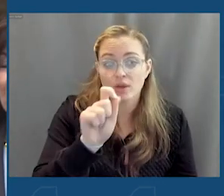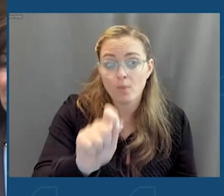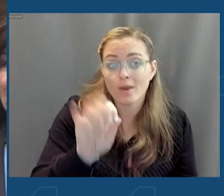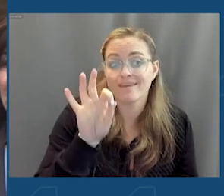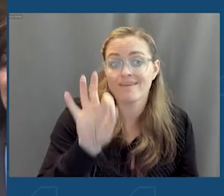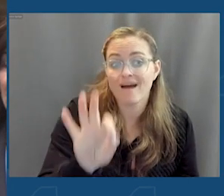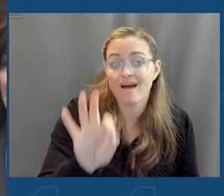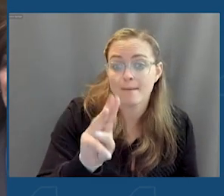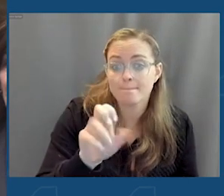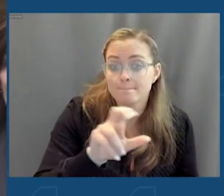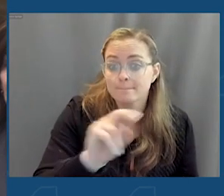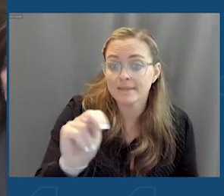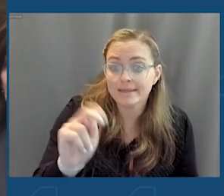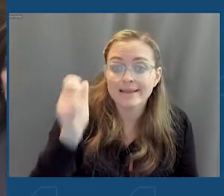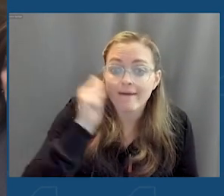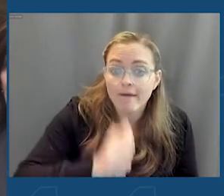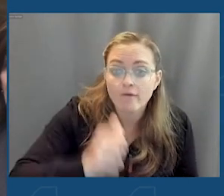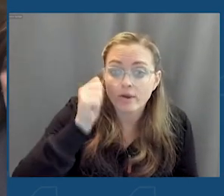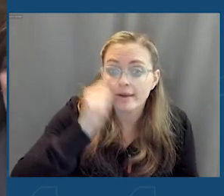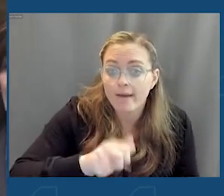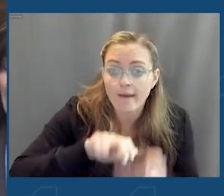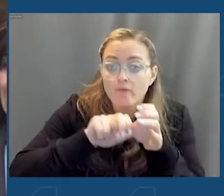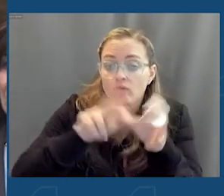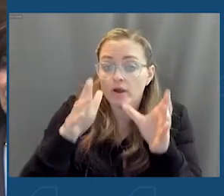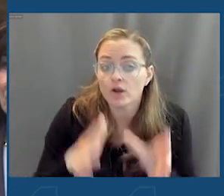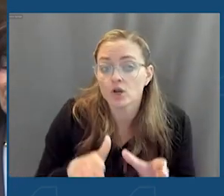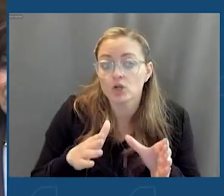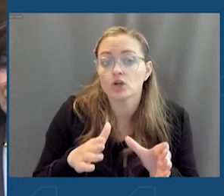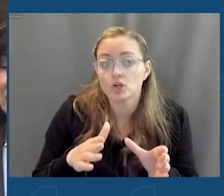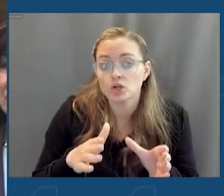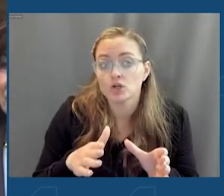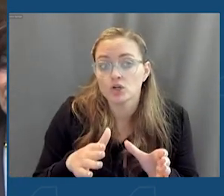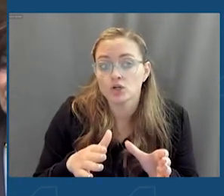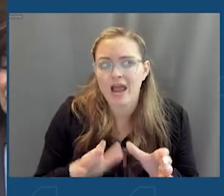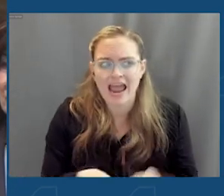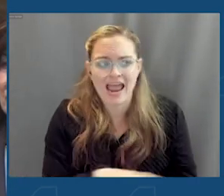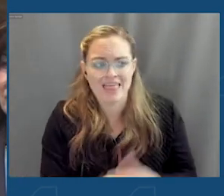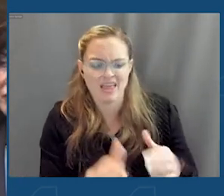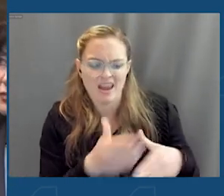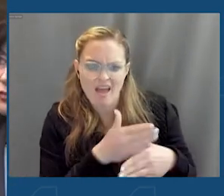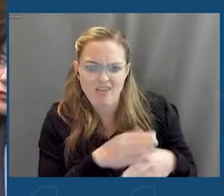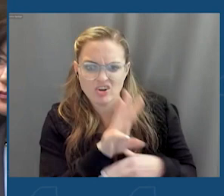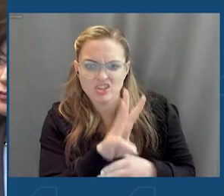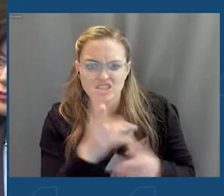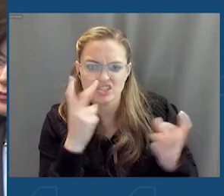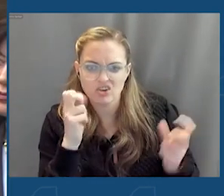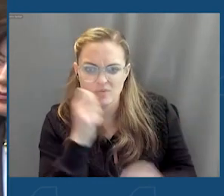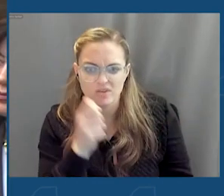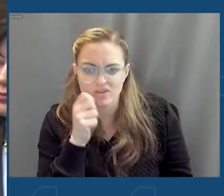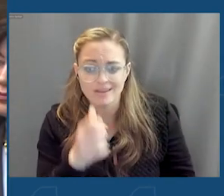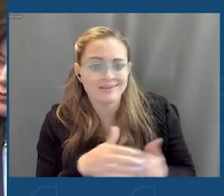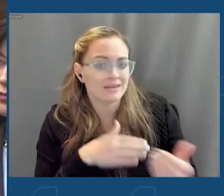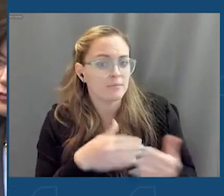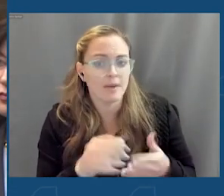3.9 million daily riders, an average of 6 crimes a day. It didn't matter if those numbers were there. The reality was that